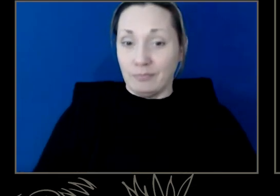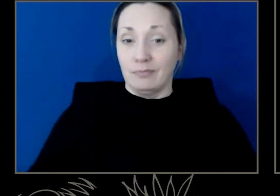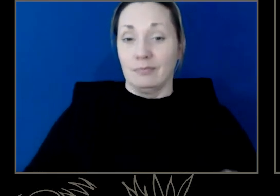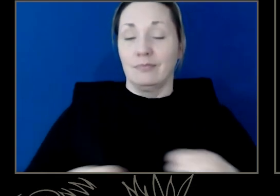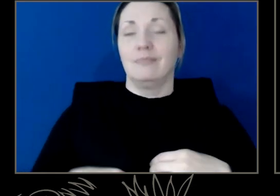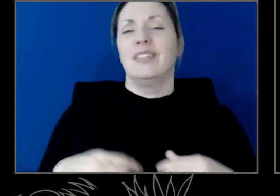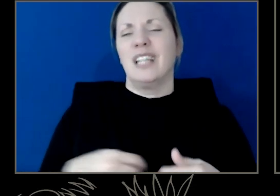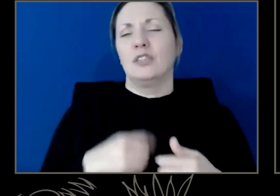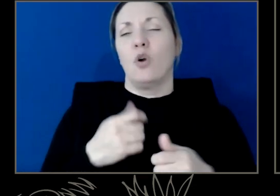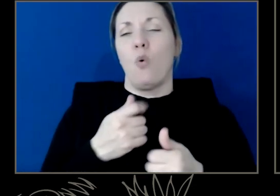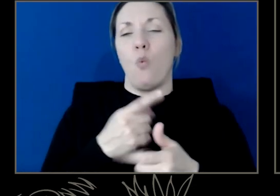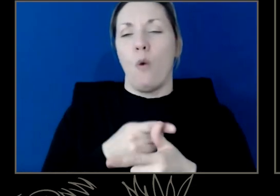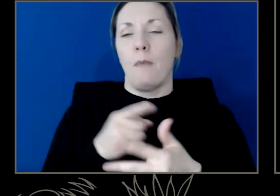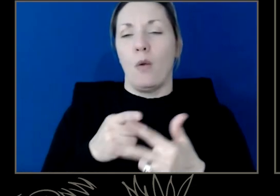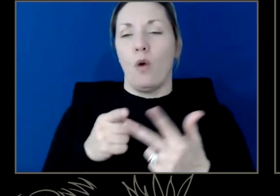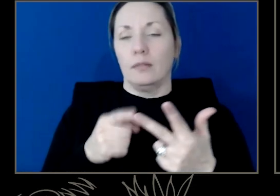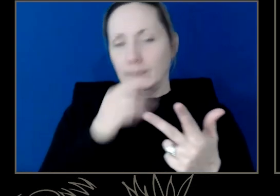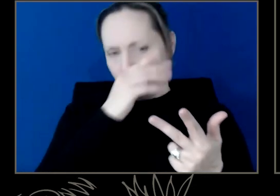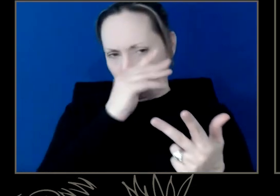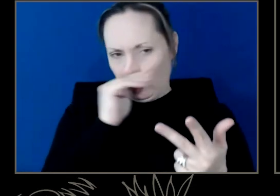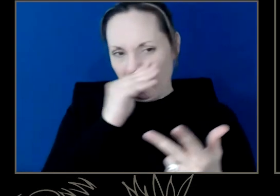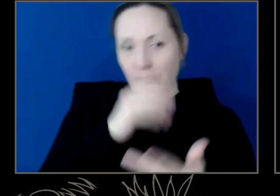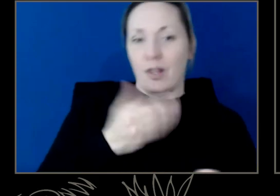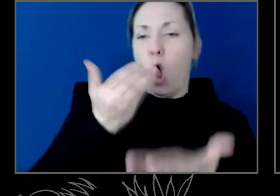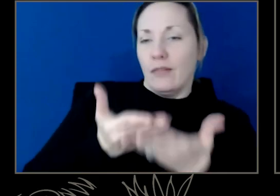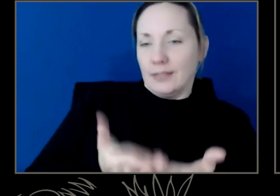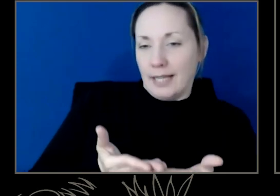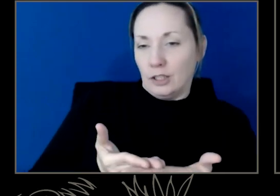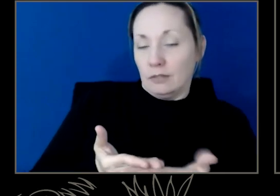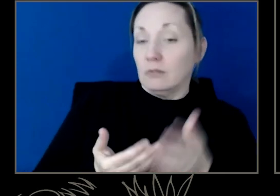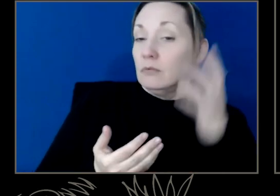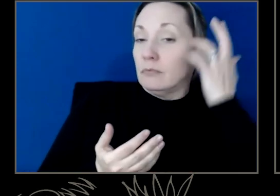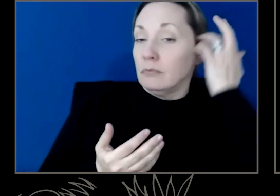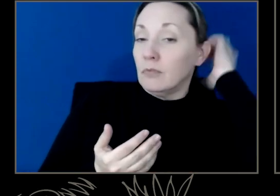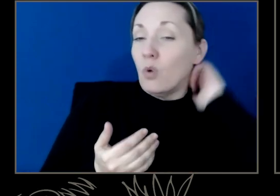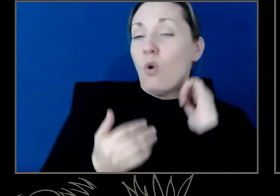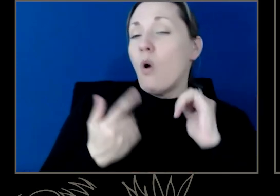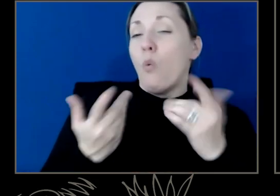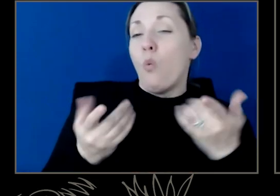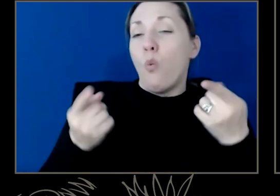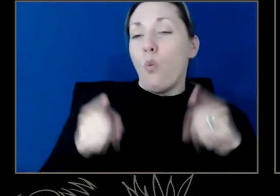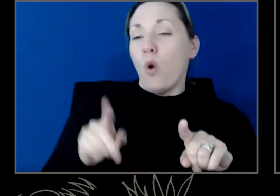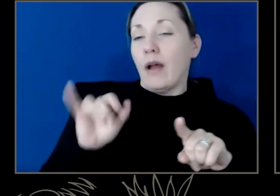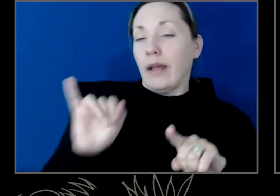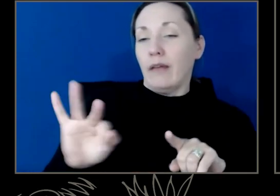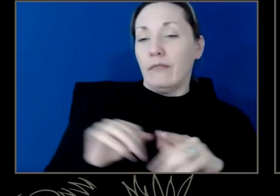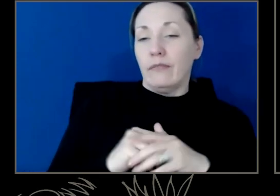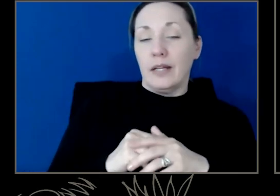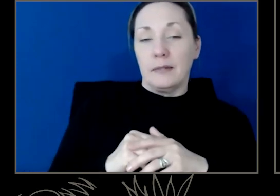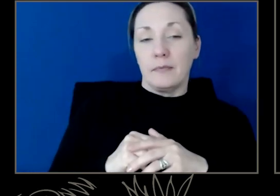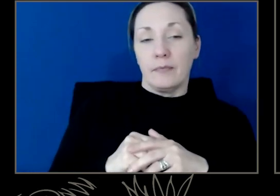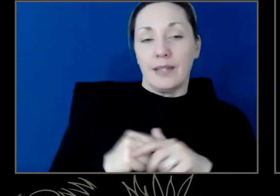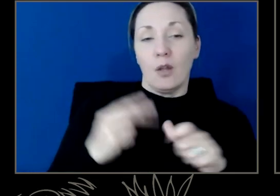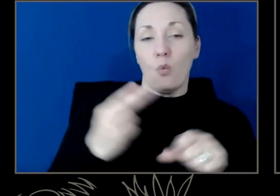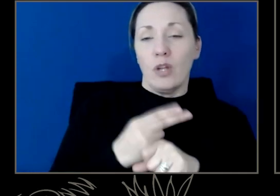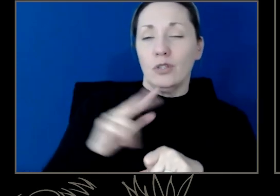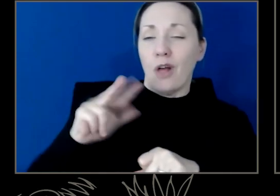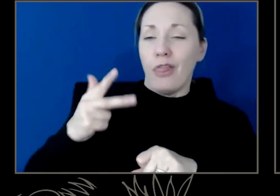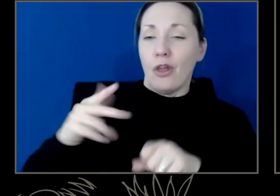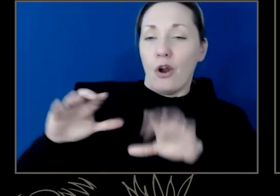one. Authentication. Well, what if we use some